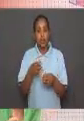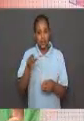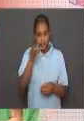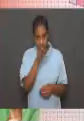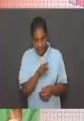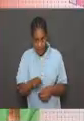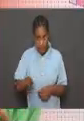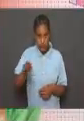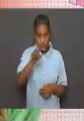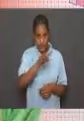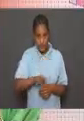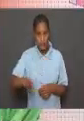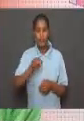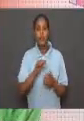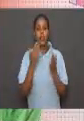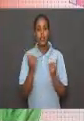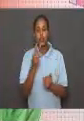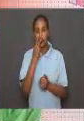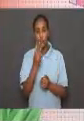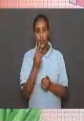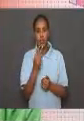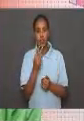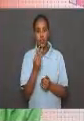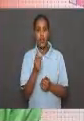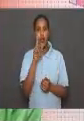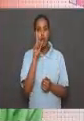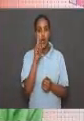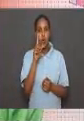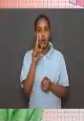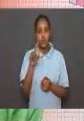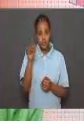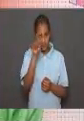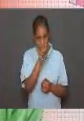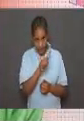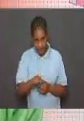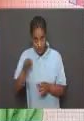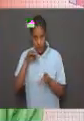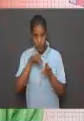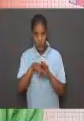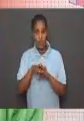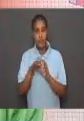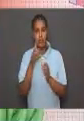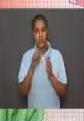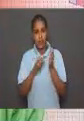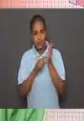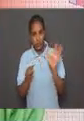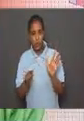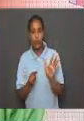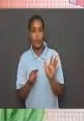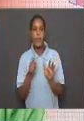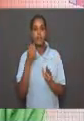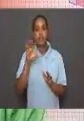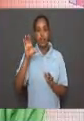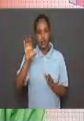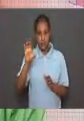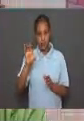cycle. Let us focus on one cycle in particular, the